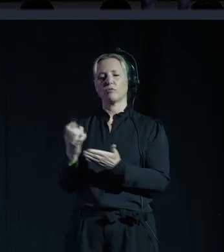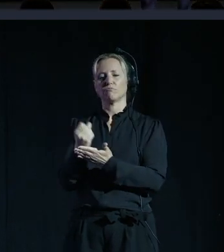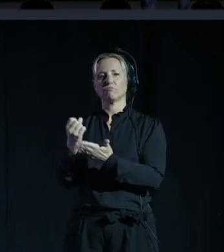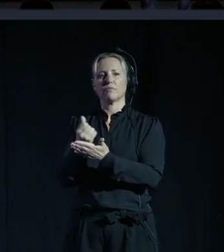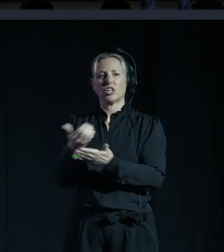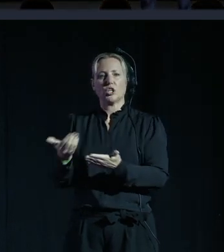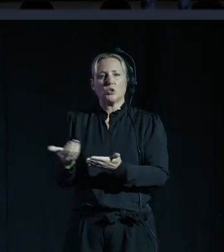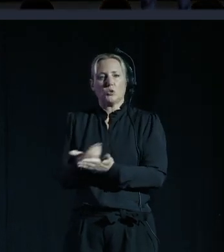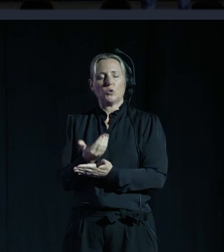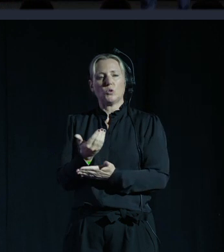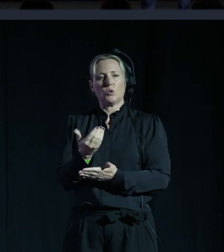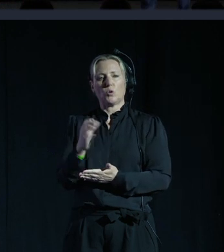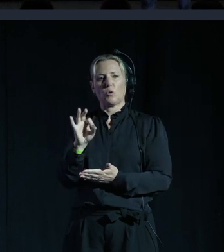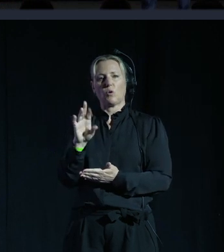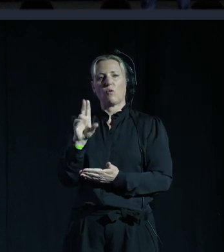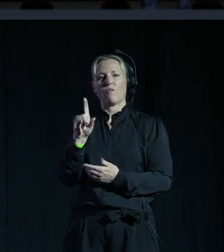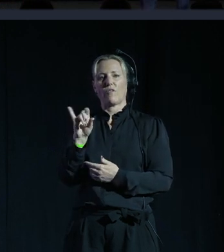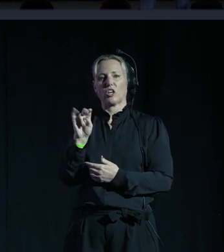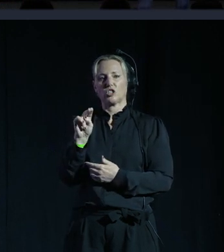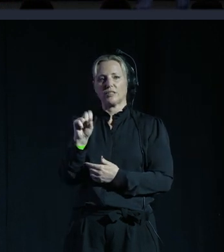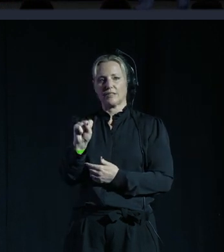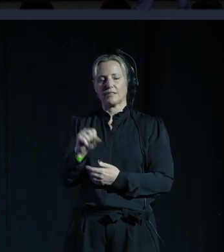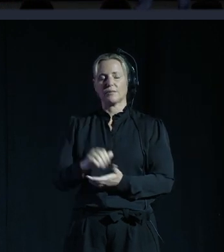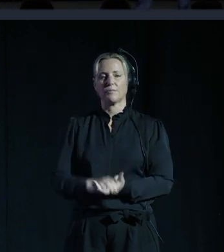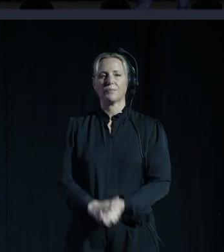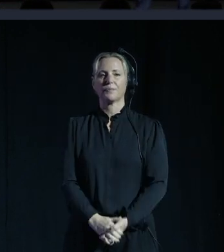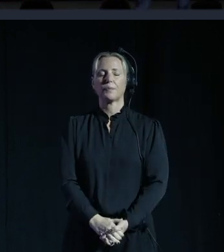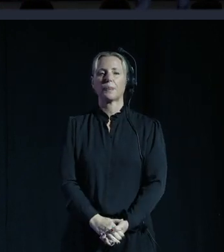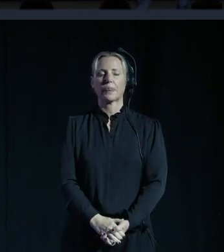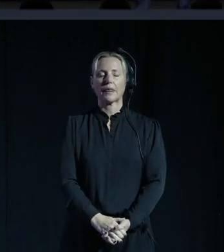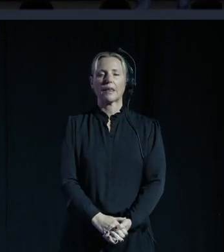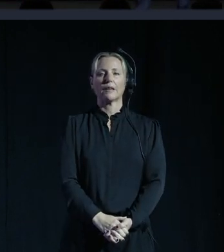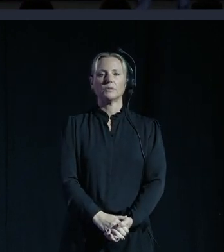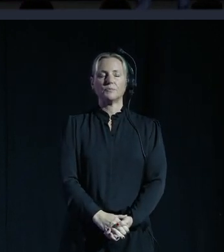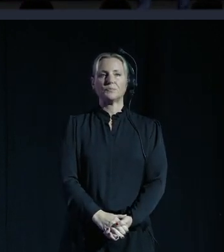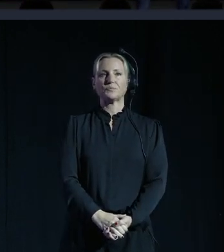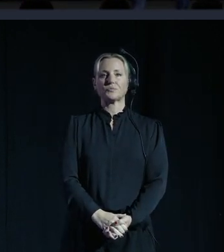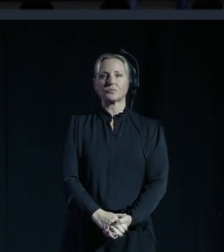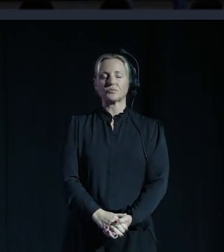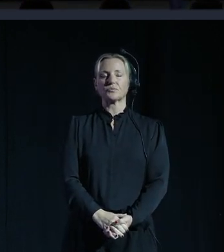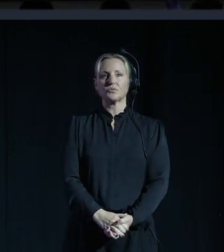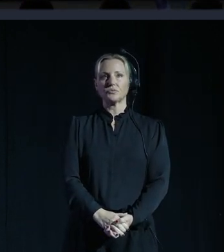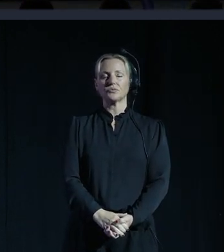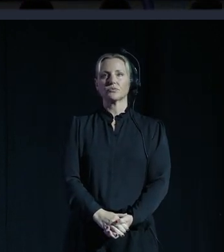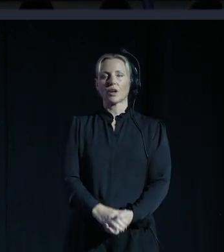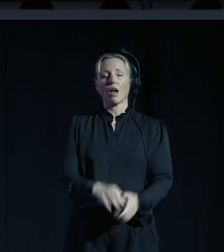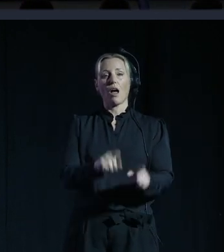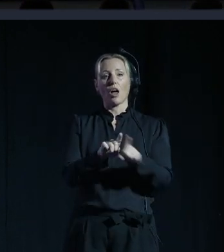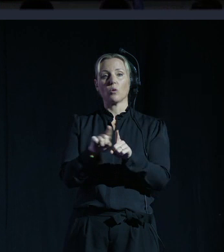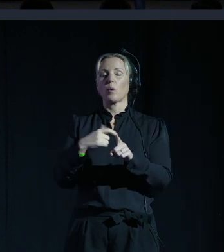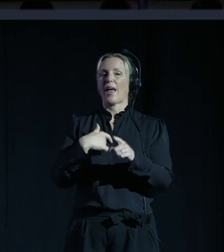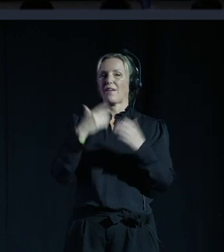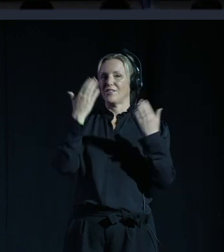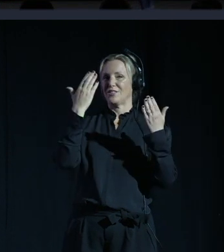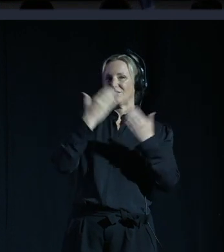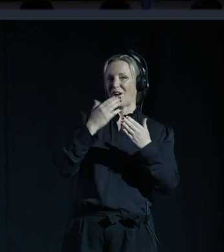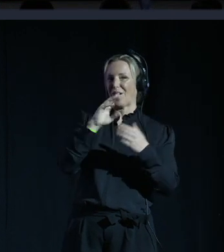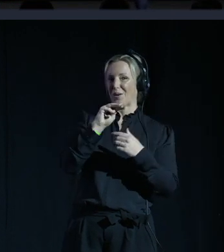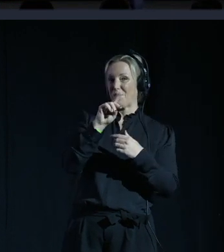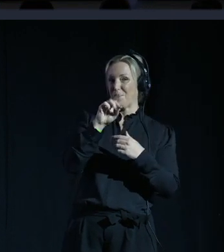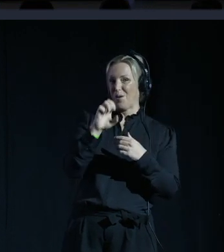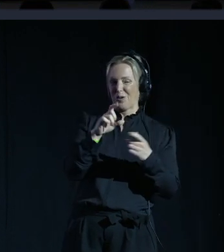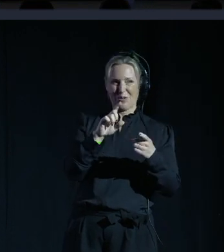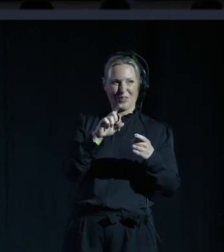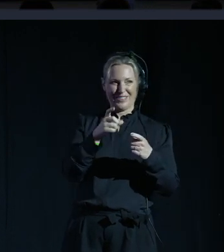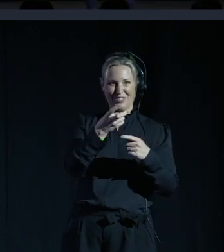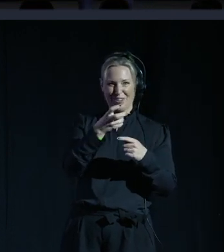functions. We also are working on, well, besides dark mode, which I love as we transition here because everybody